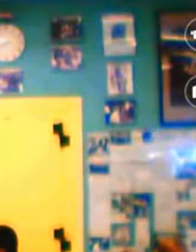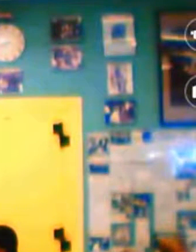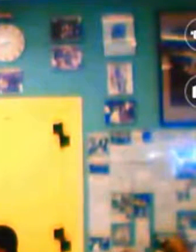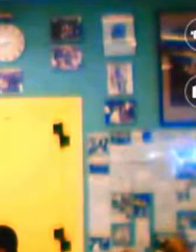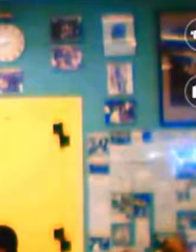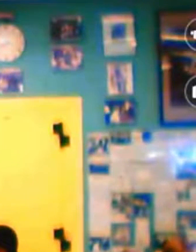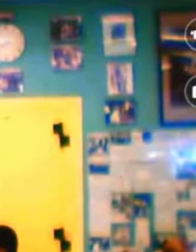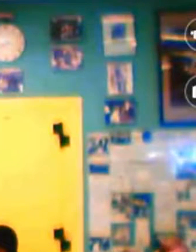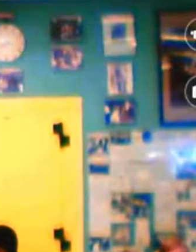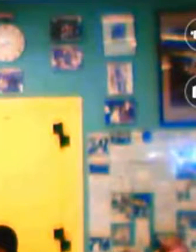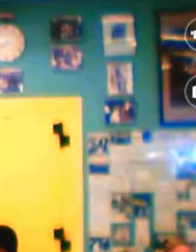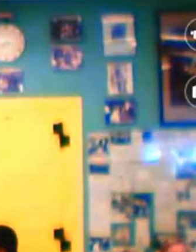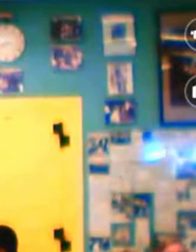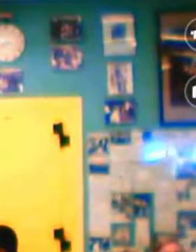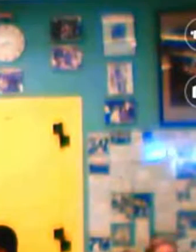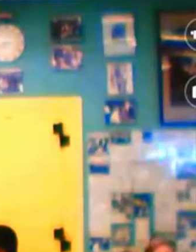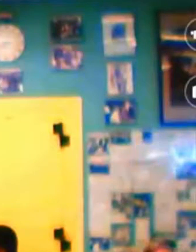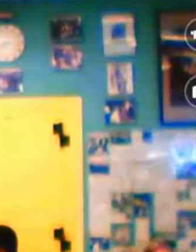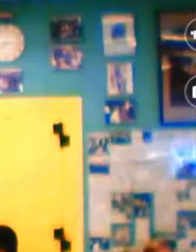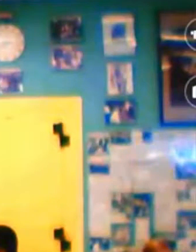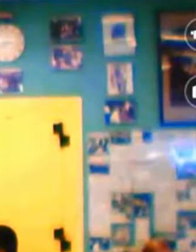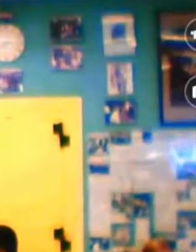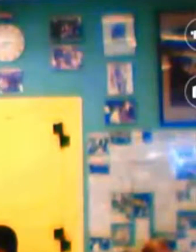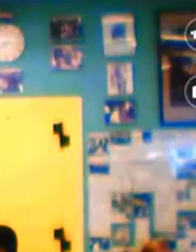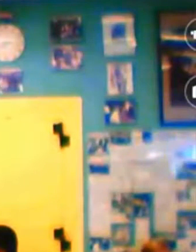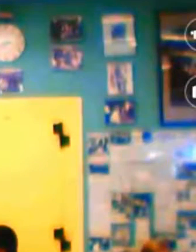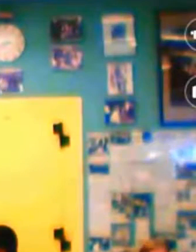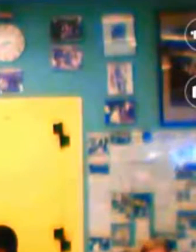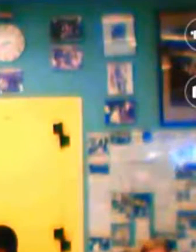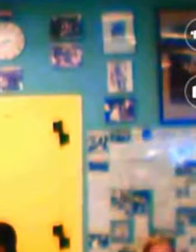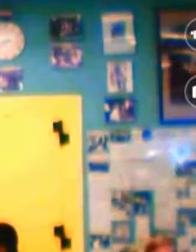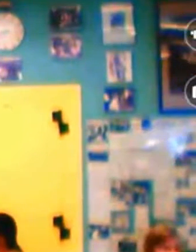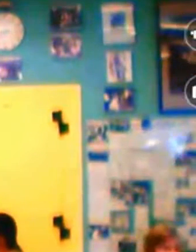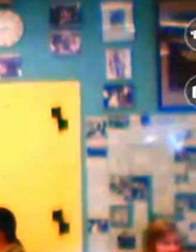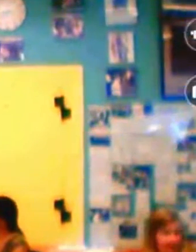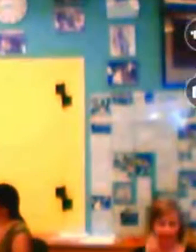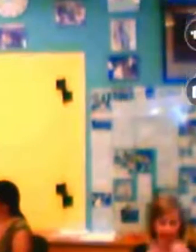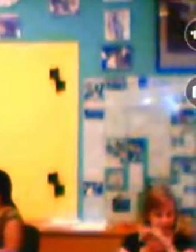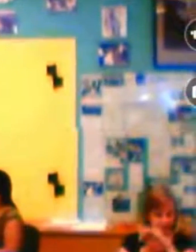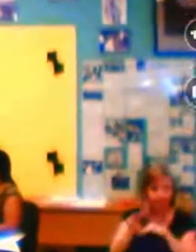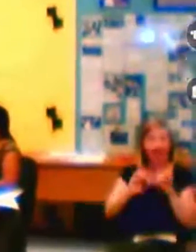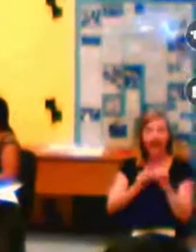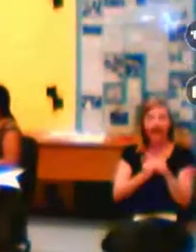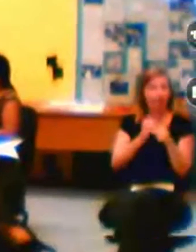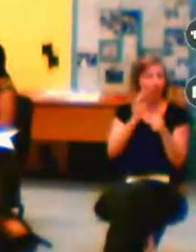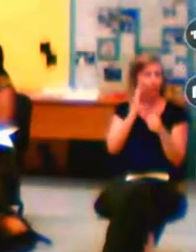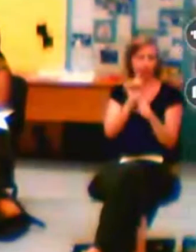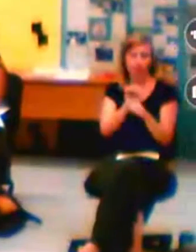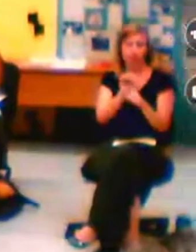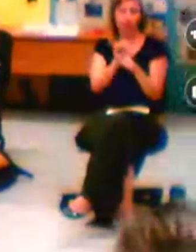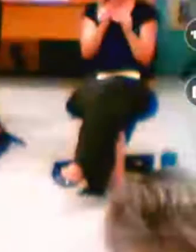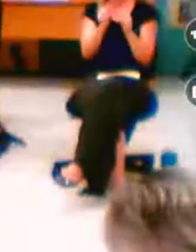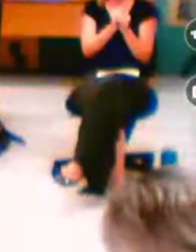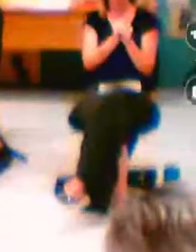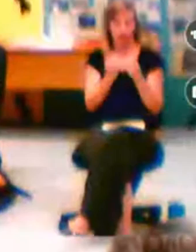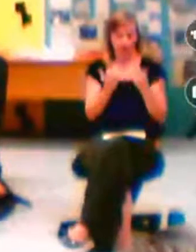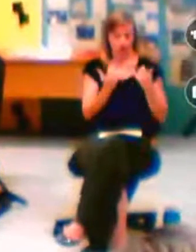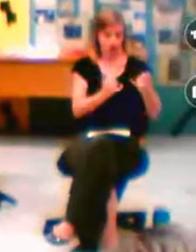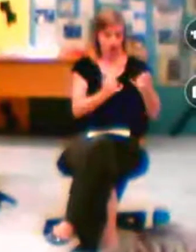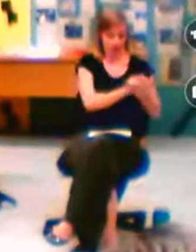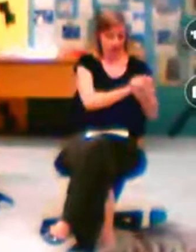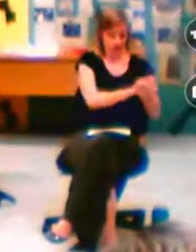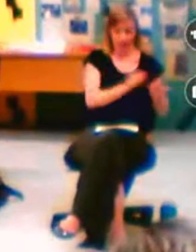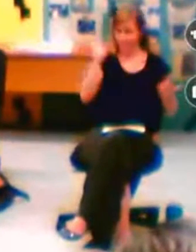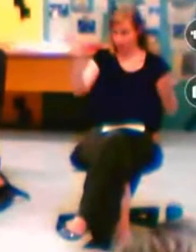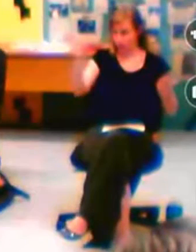There's a fairly long history of legal theory that suggests that current legislatures can't bind future legislatures. We have